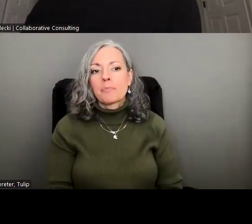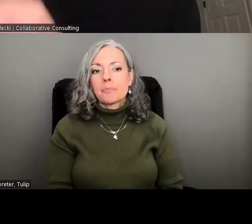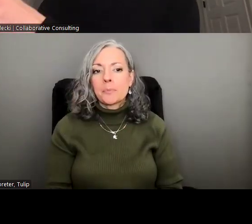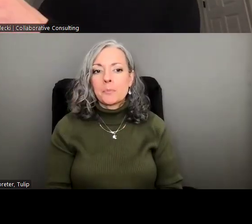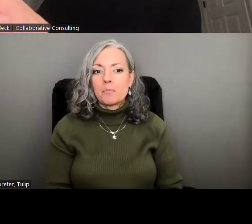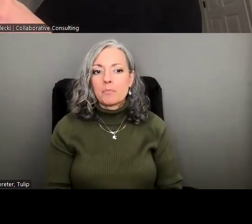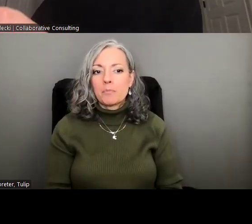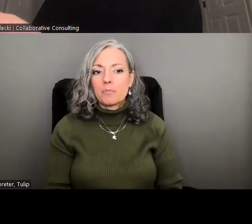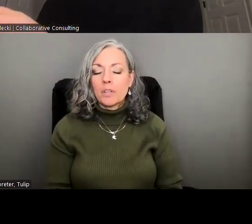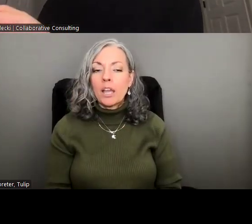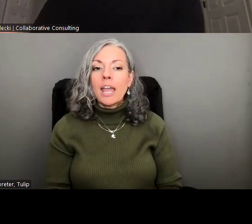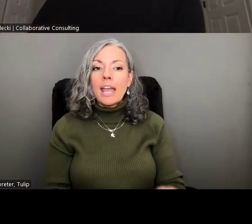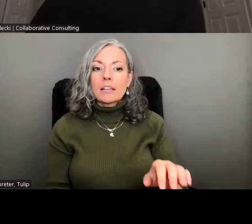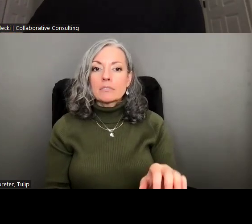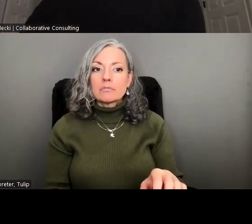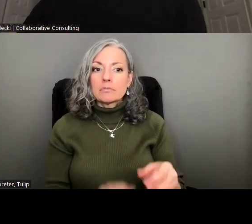The eighth area